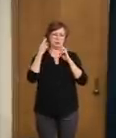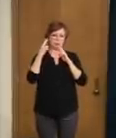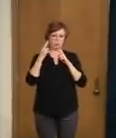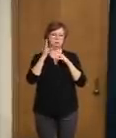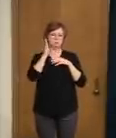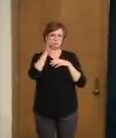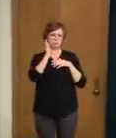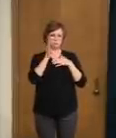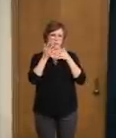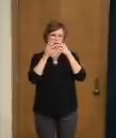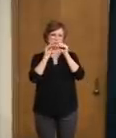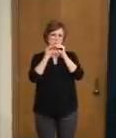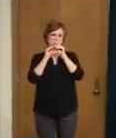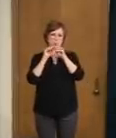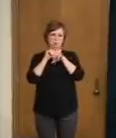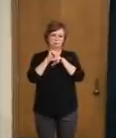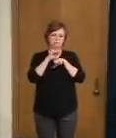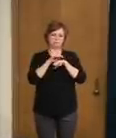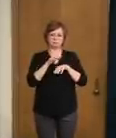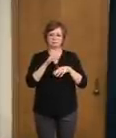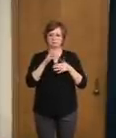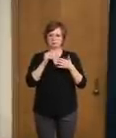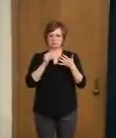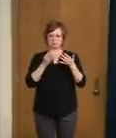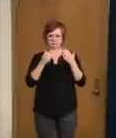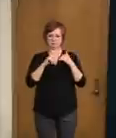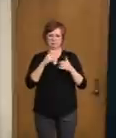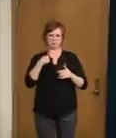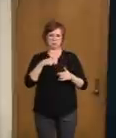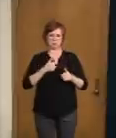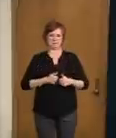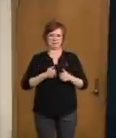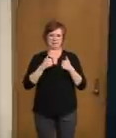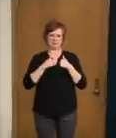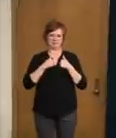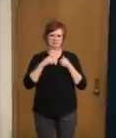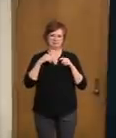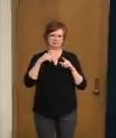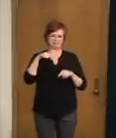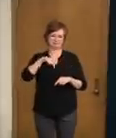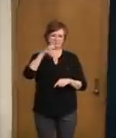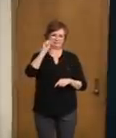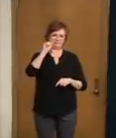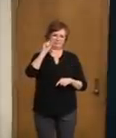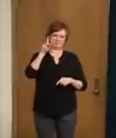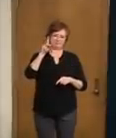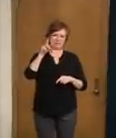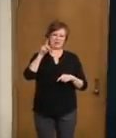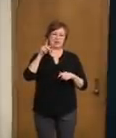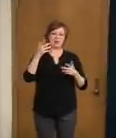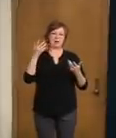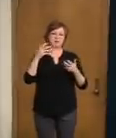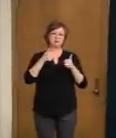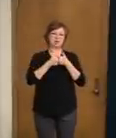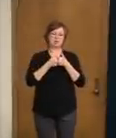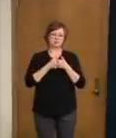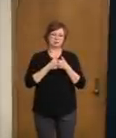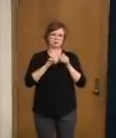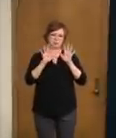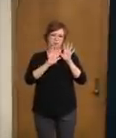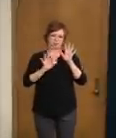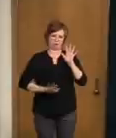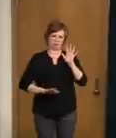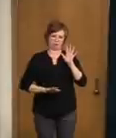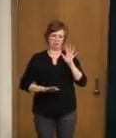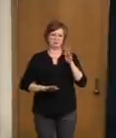vaccine. And we live in Saskatchewan, so adverse weather may cause transportation challenges and other